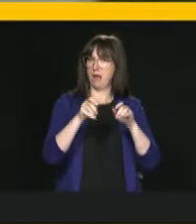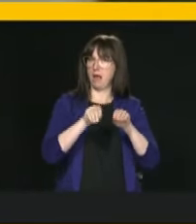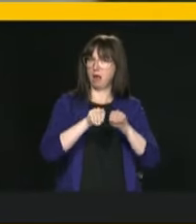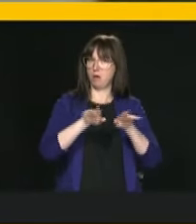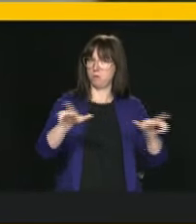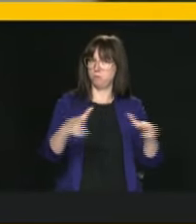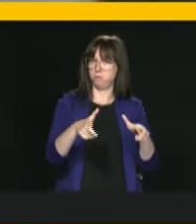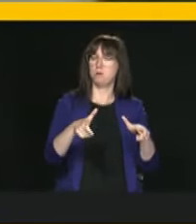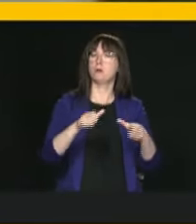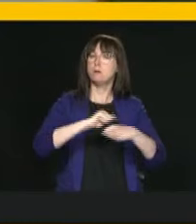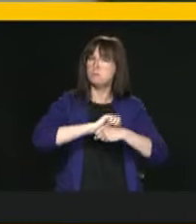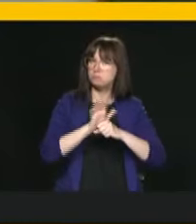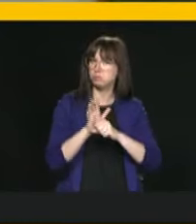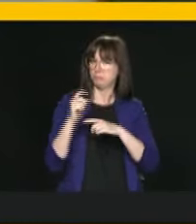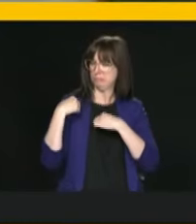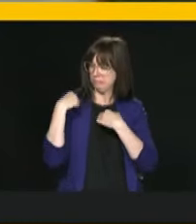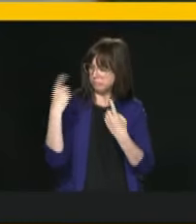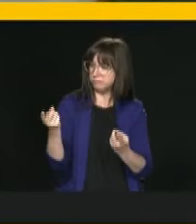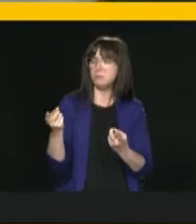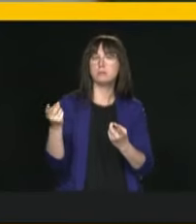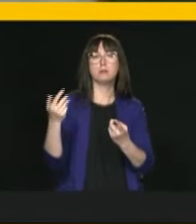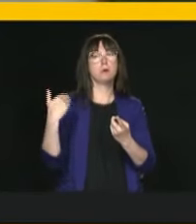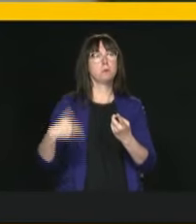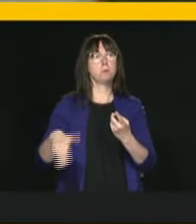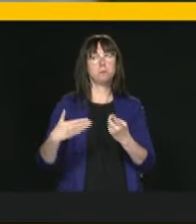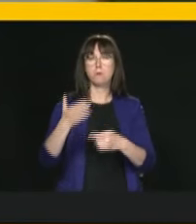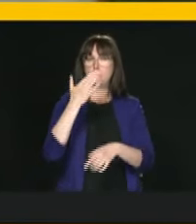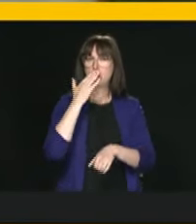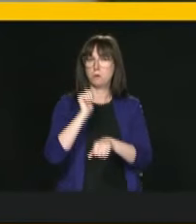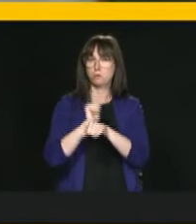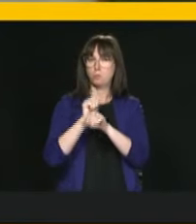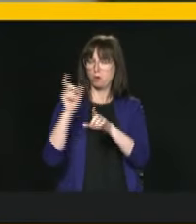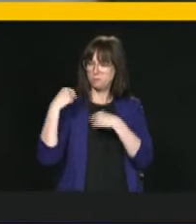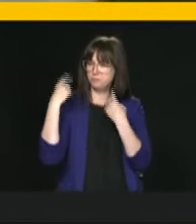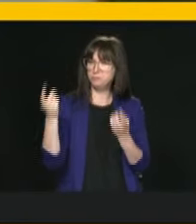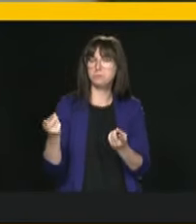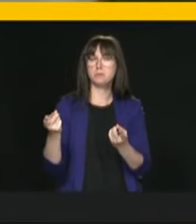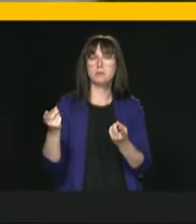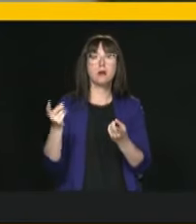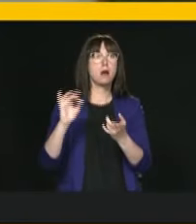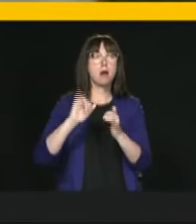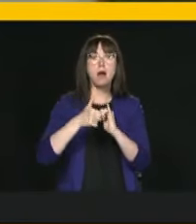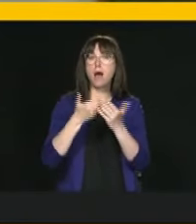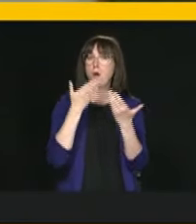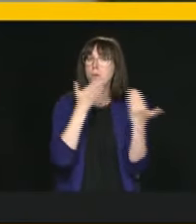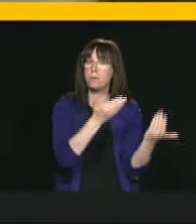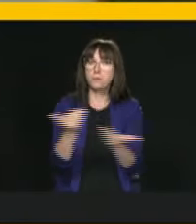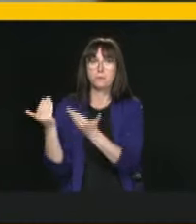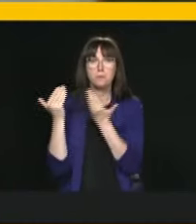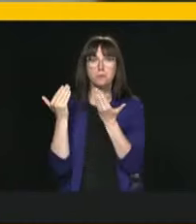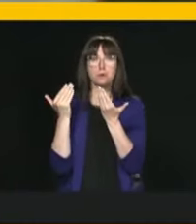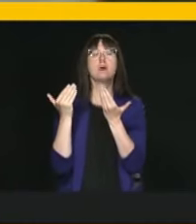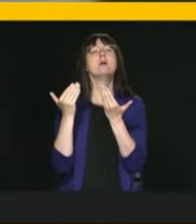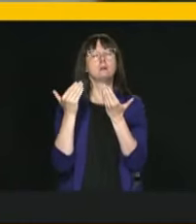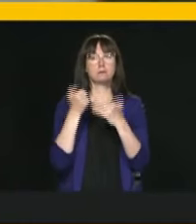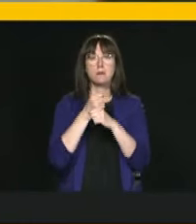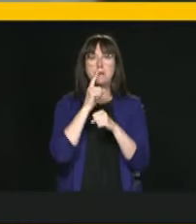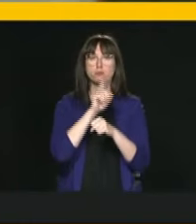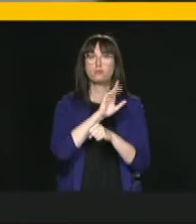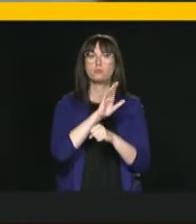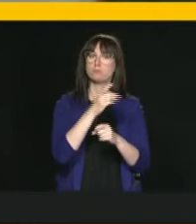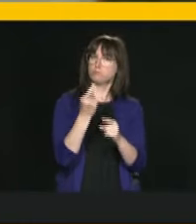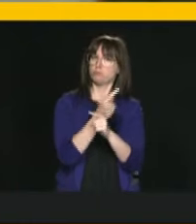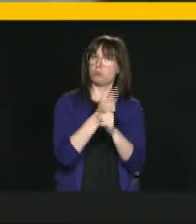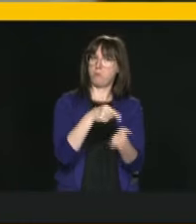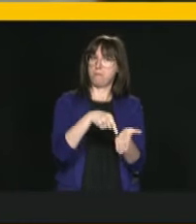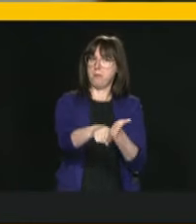have been from the outset, and they're doing an amazing job. The best way of thanking them is to ensure that they are properly paid